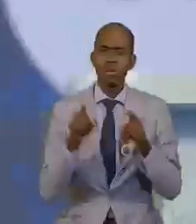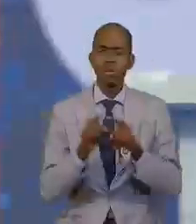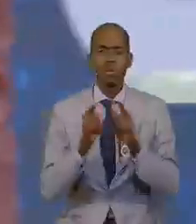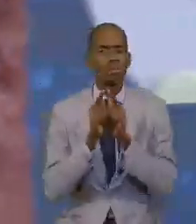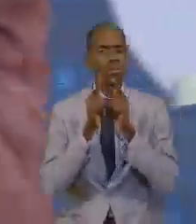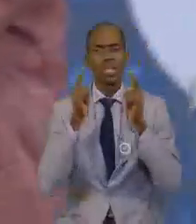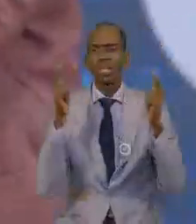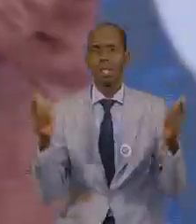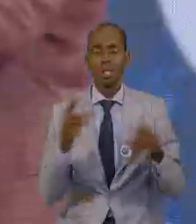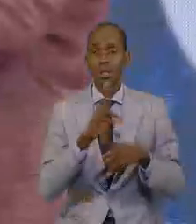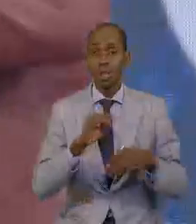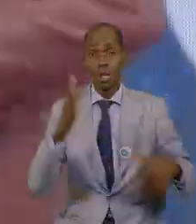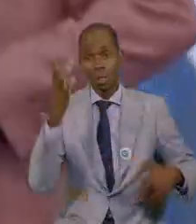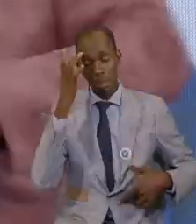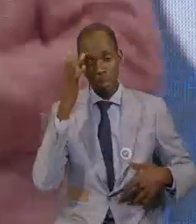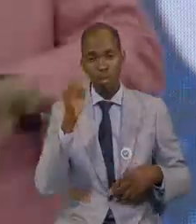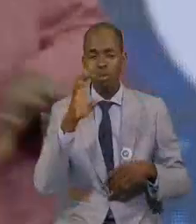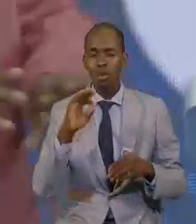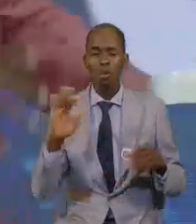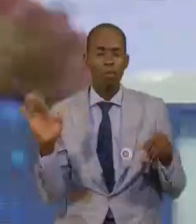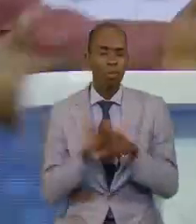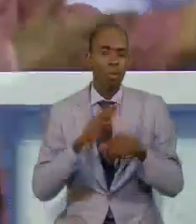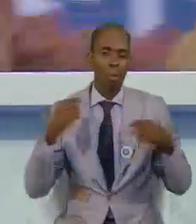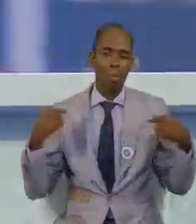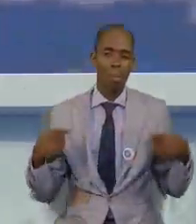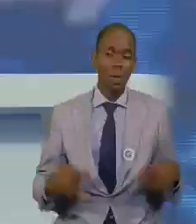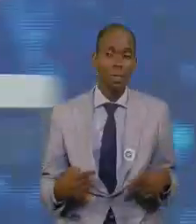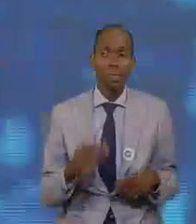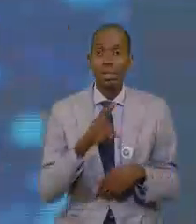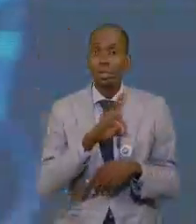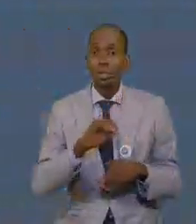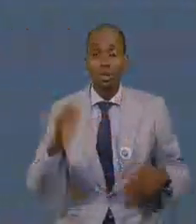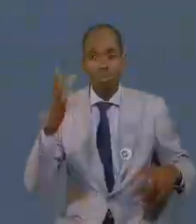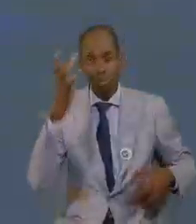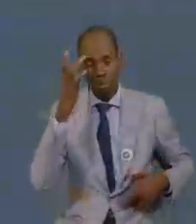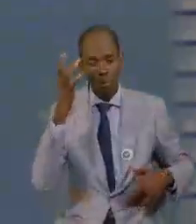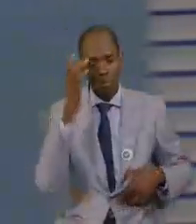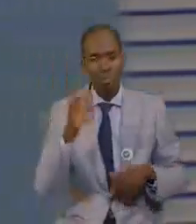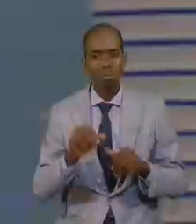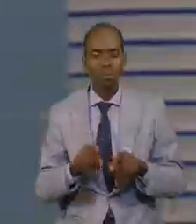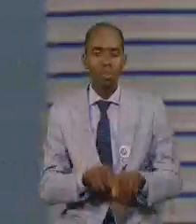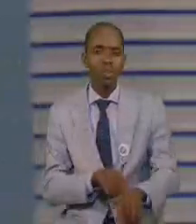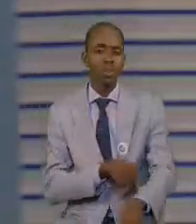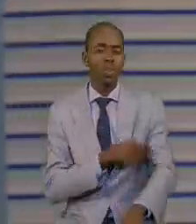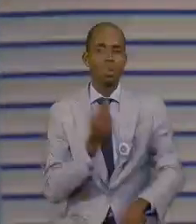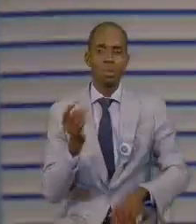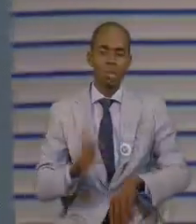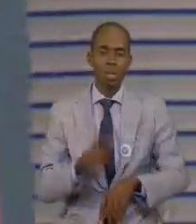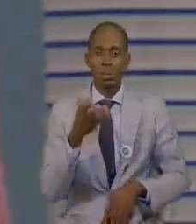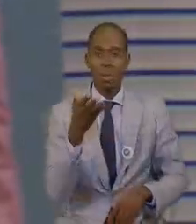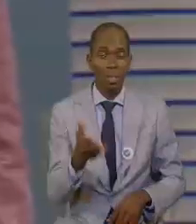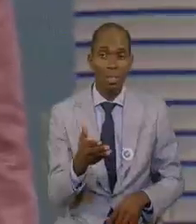No sickness so painful. No disease so long standing.